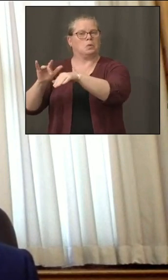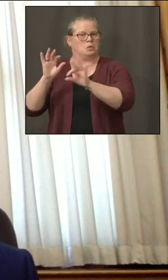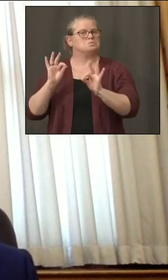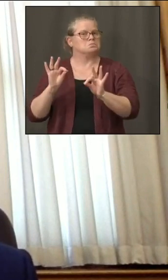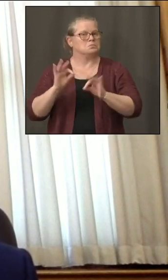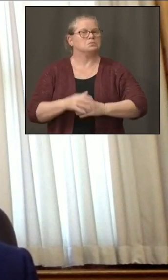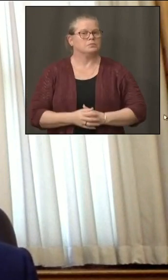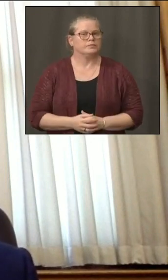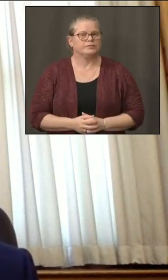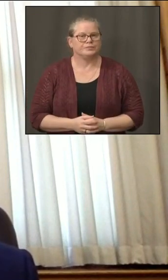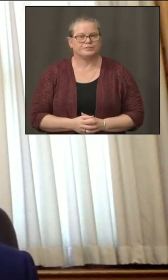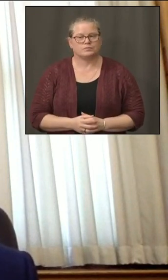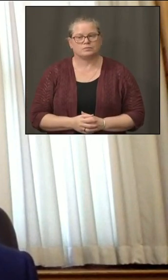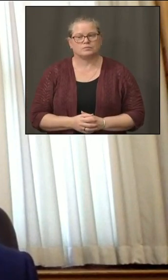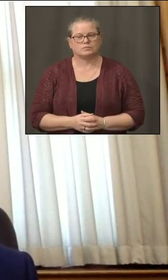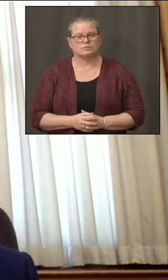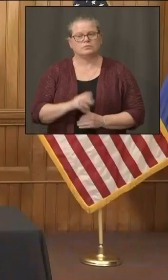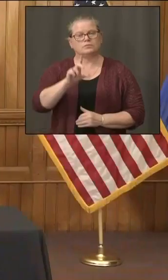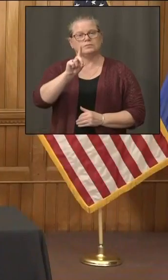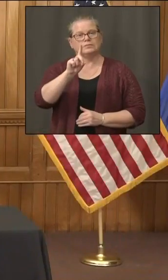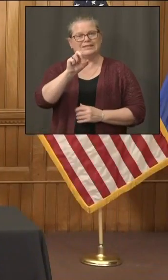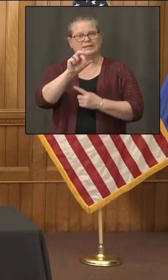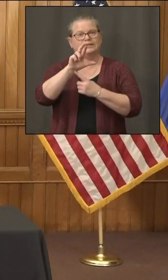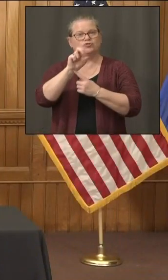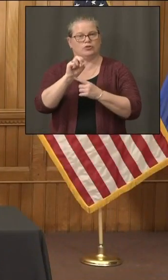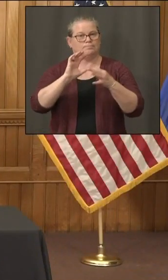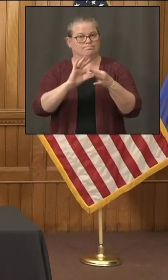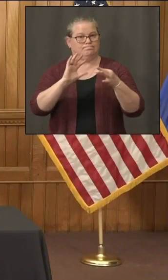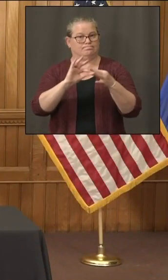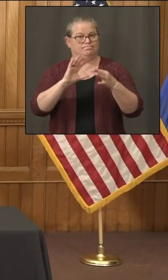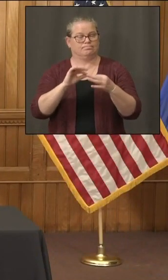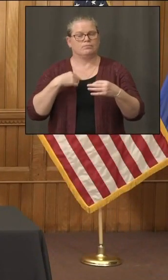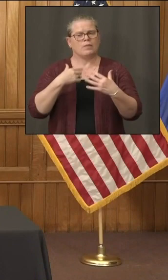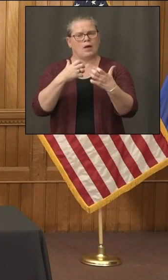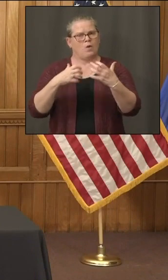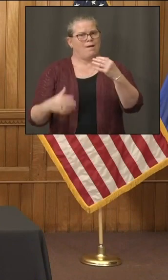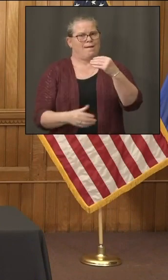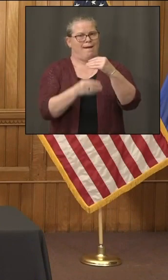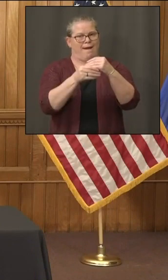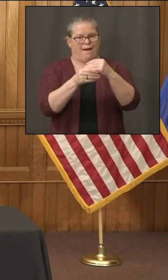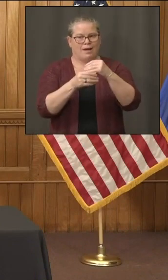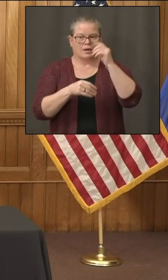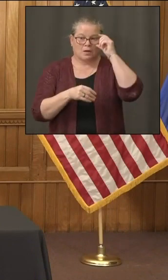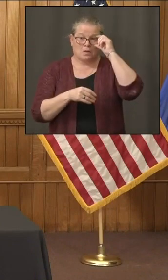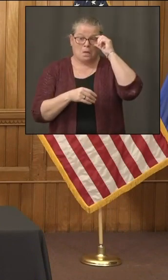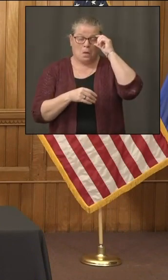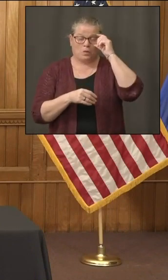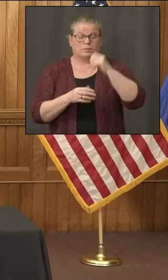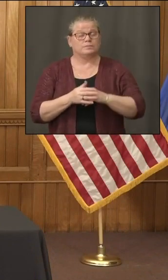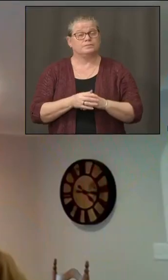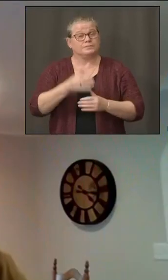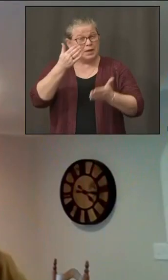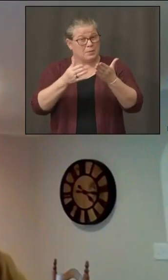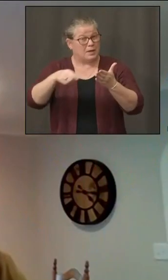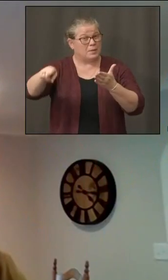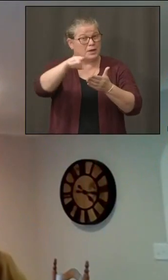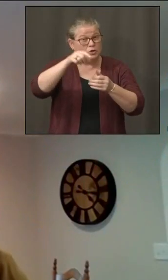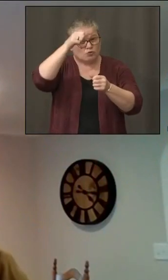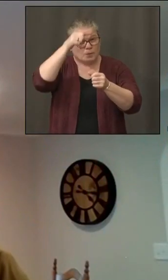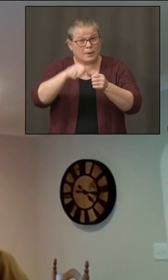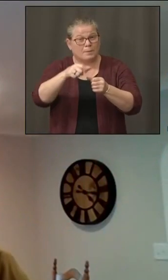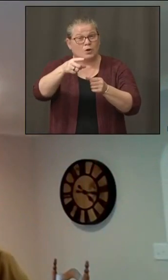One other thing I would add is you might recall that the governor developed